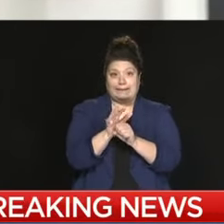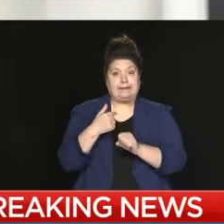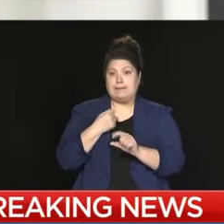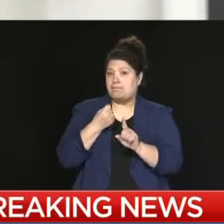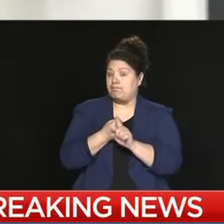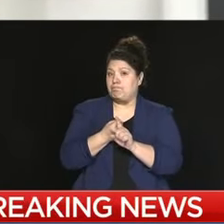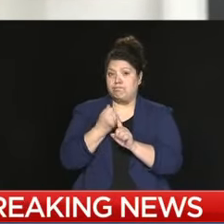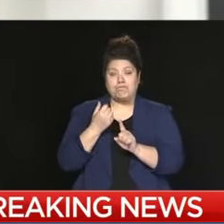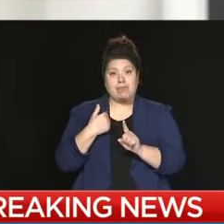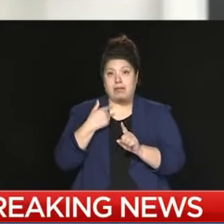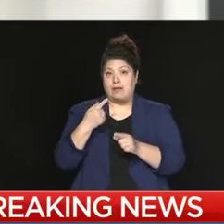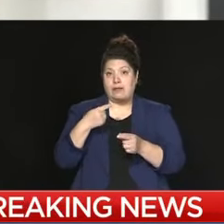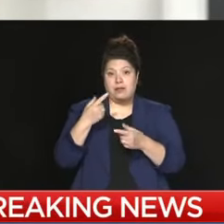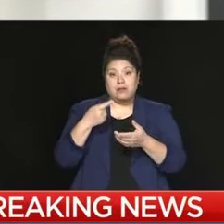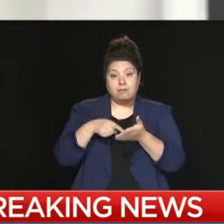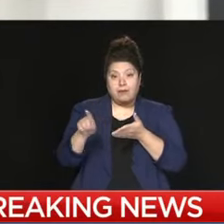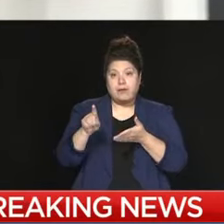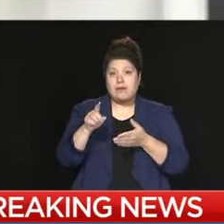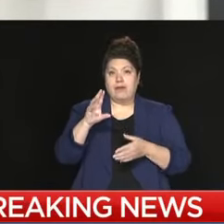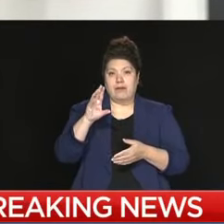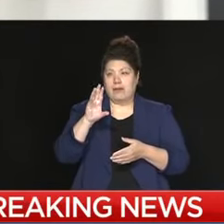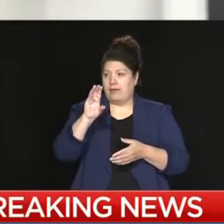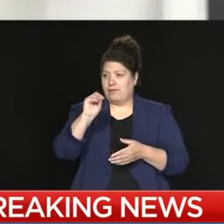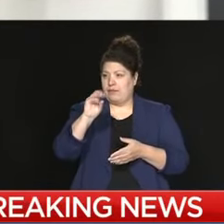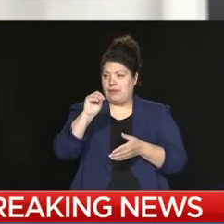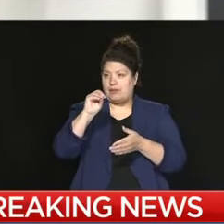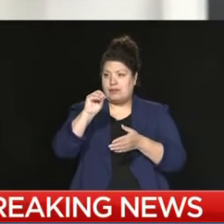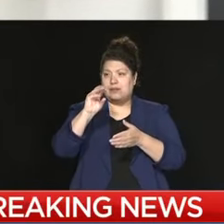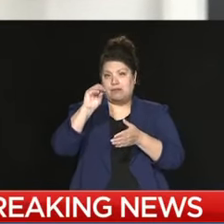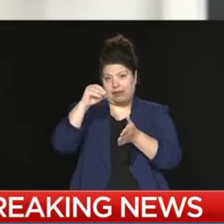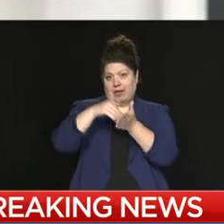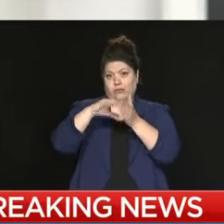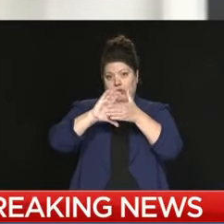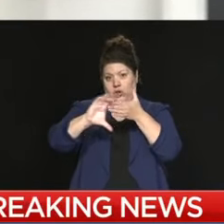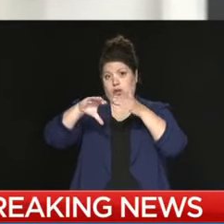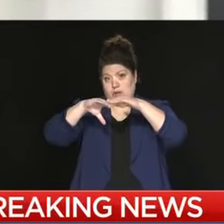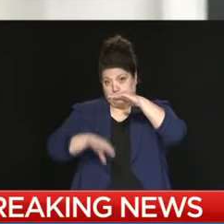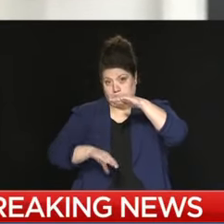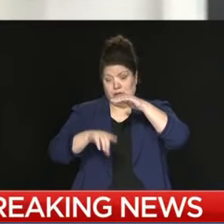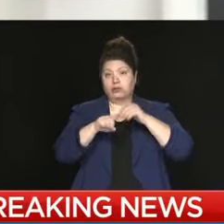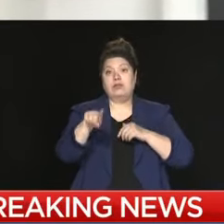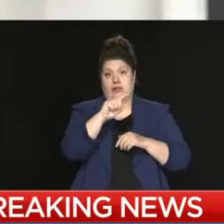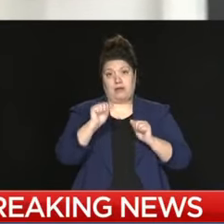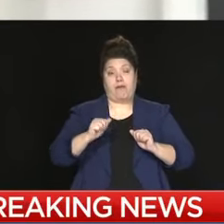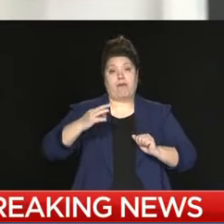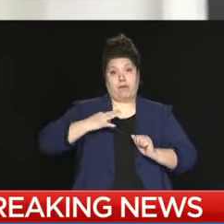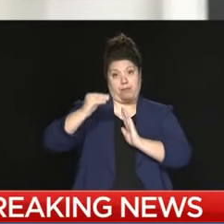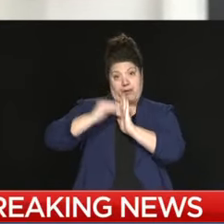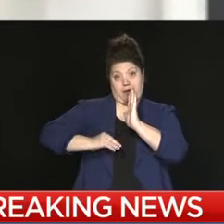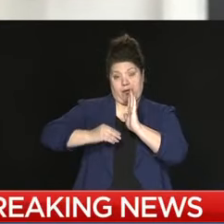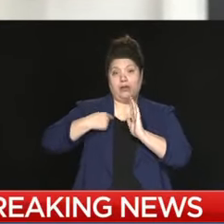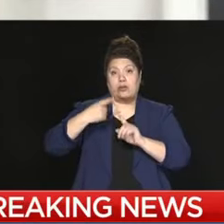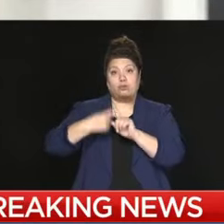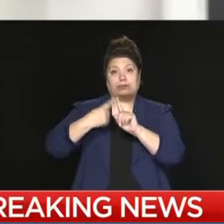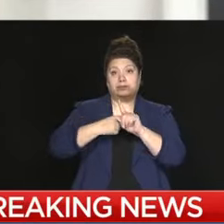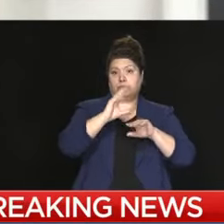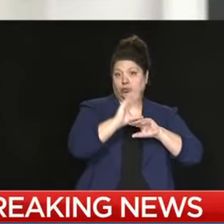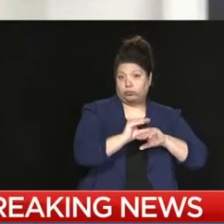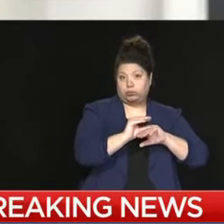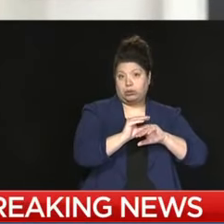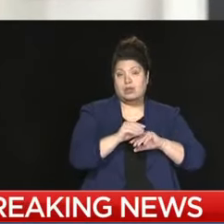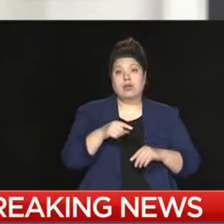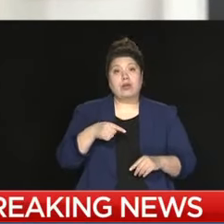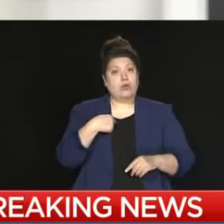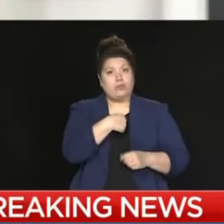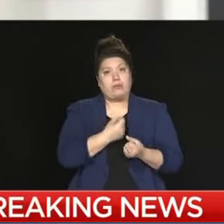than $50,000 per month on rent, you'll be eligible to receive this support. It will also be there for